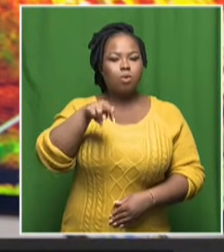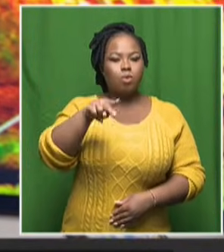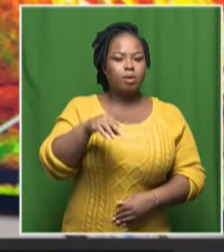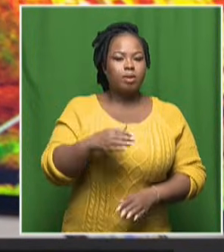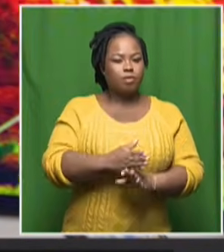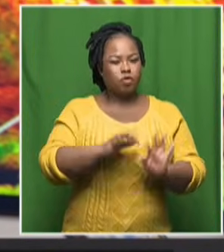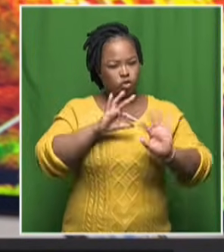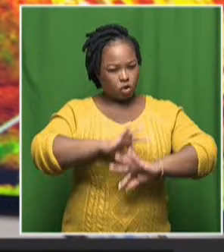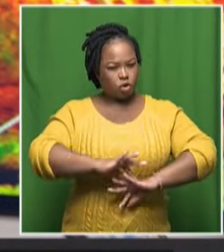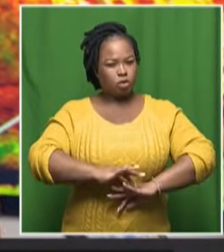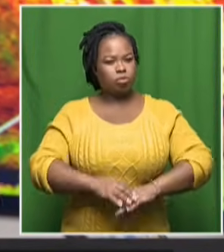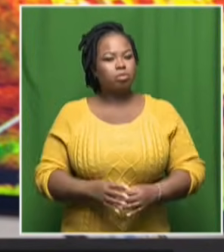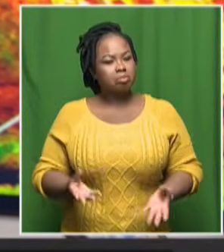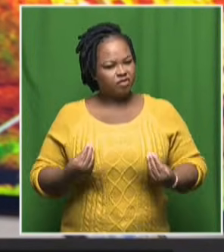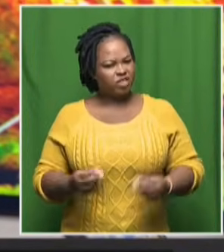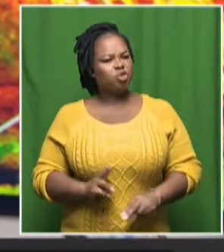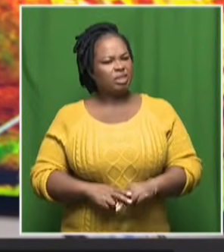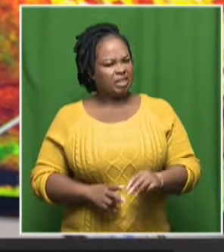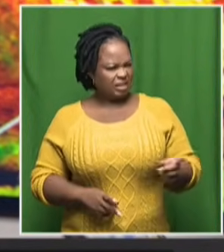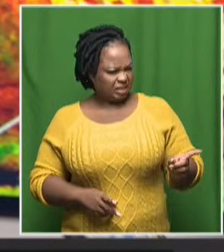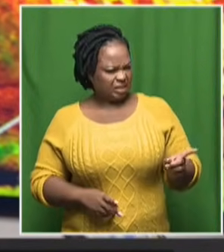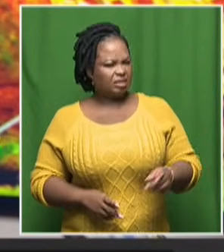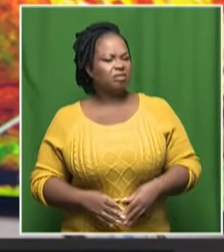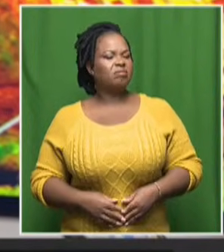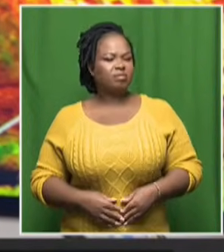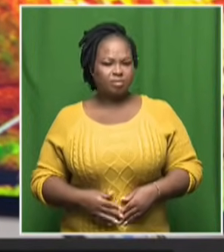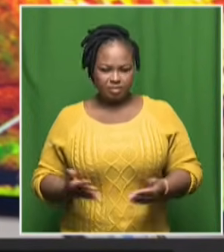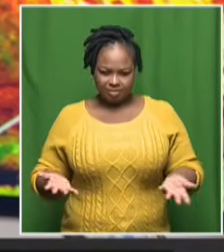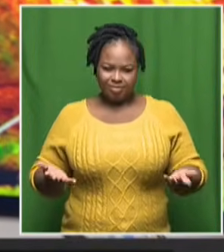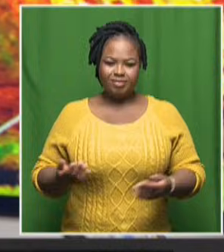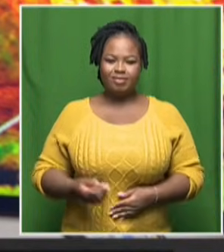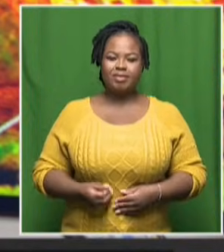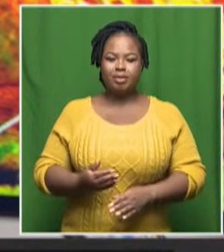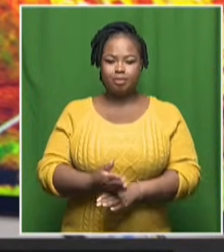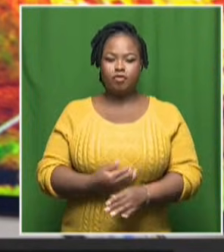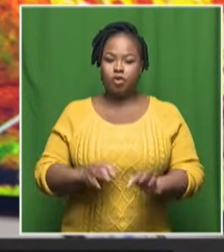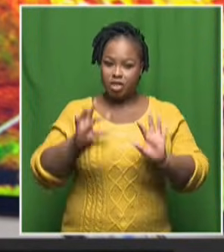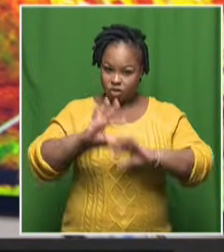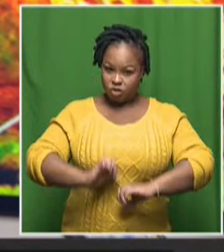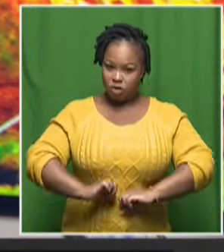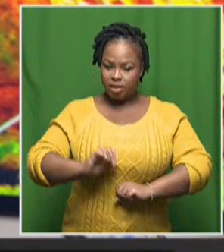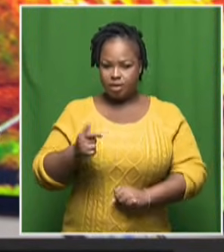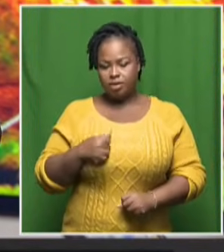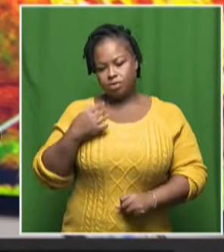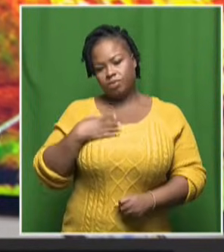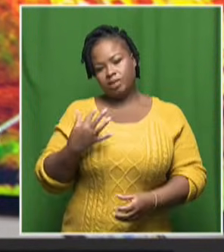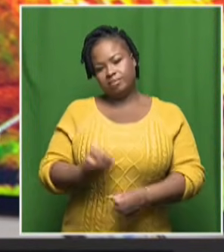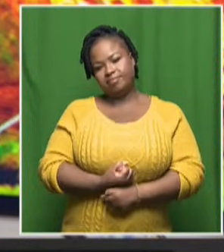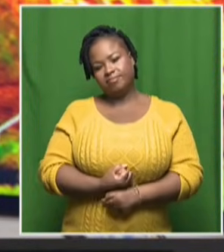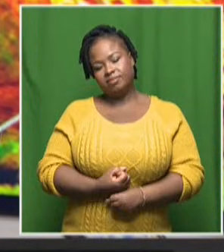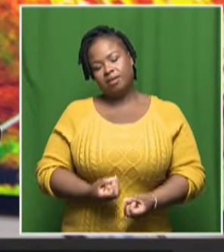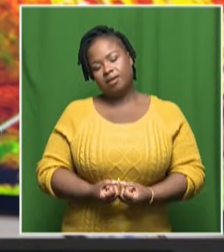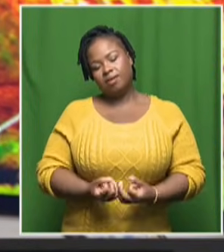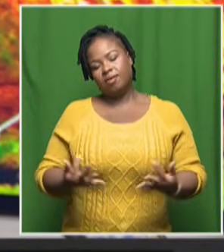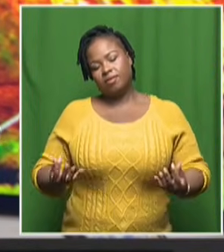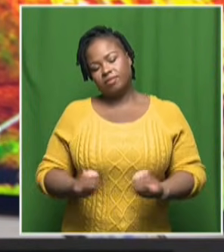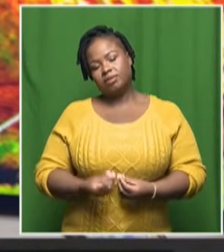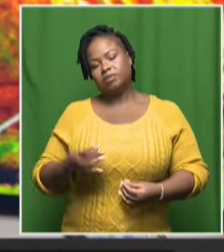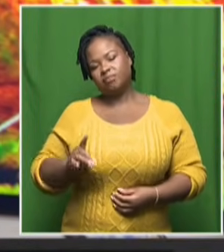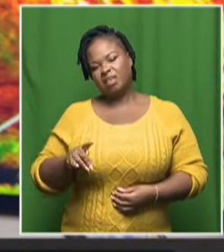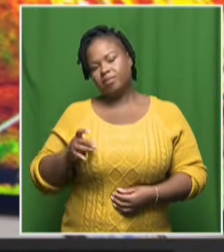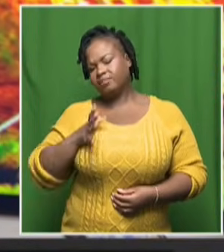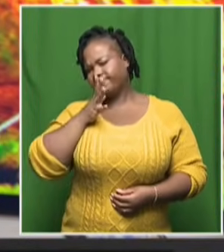it gets dark. To find your seat. You know, you must look for your seat everywhere. And then before it gets dark, and you'll realize that there are so many